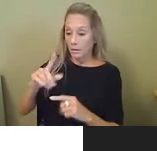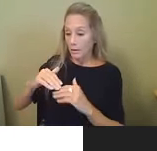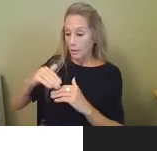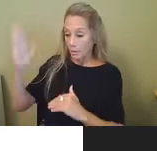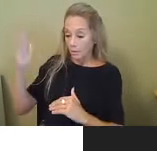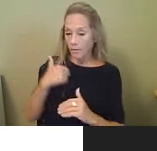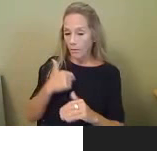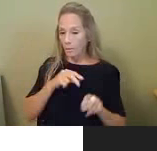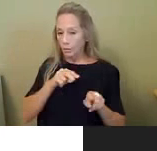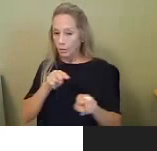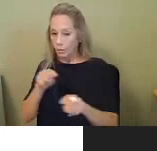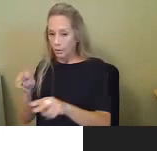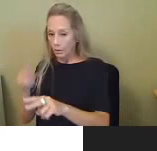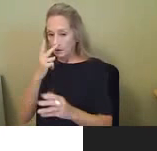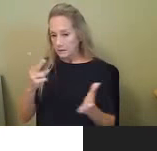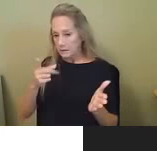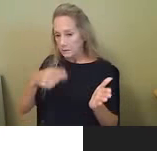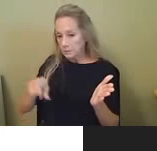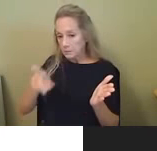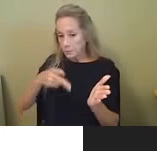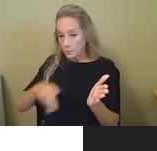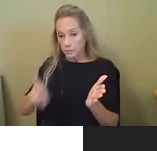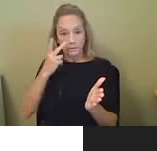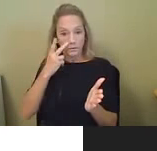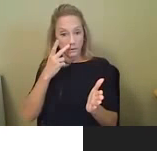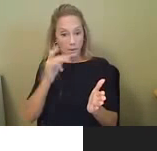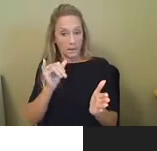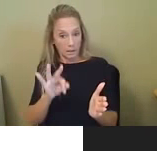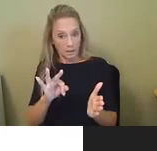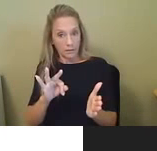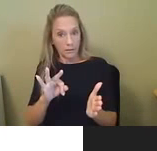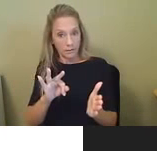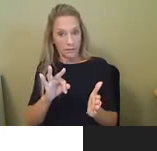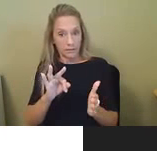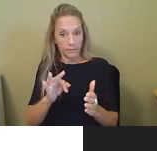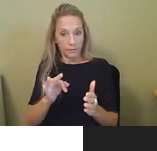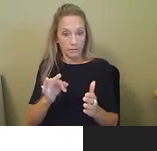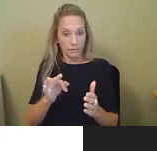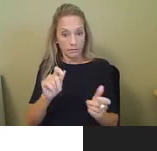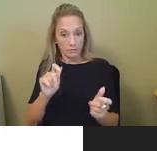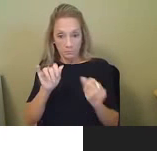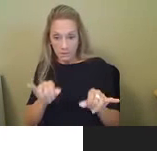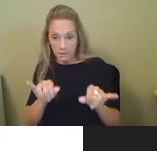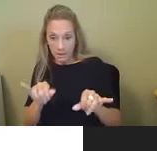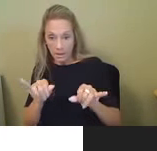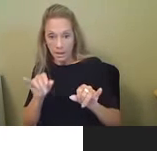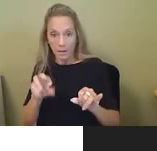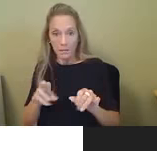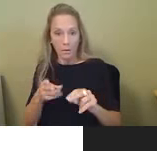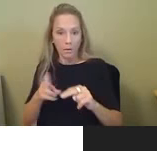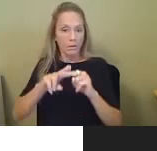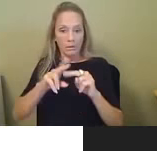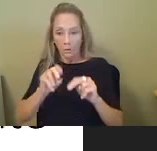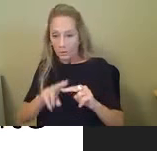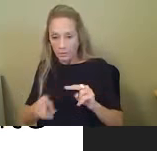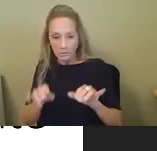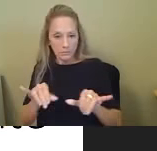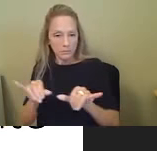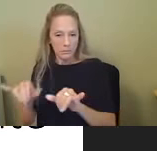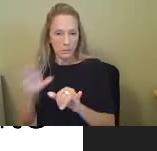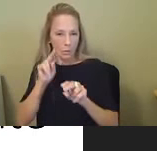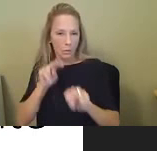weeks to see whether that progresses into that bottom row or if it stays in that top row. Next slide, please.